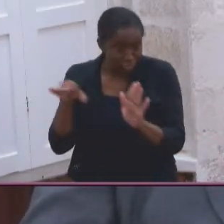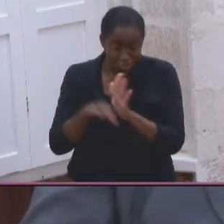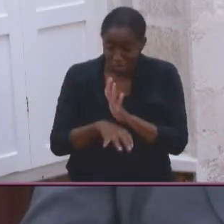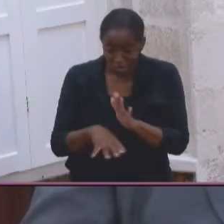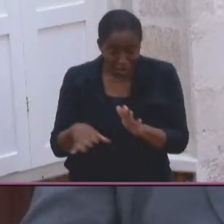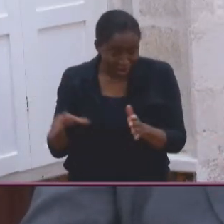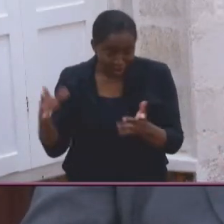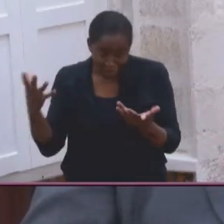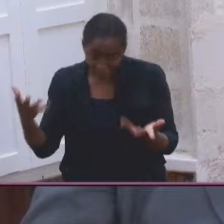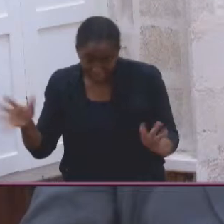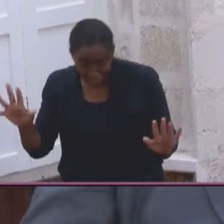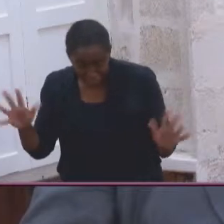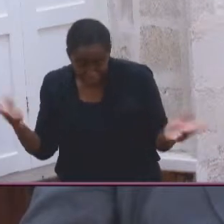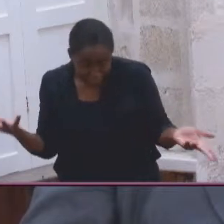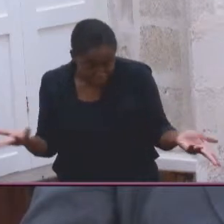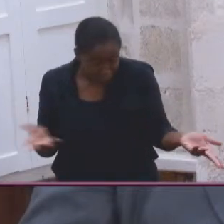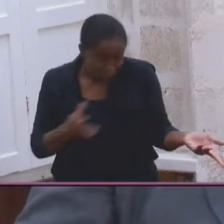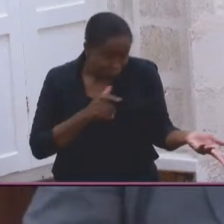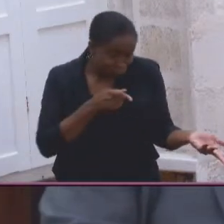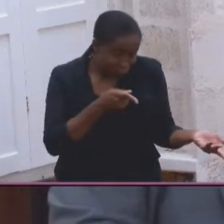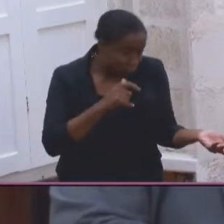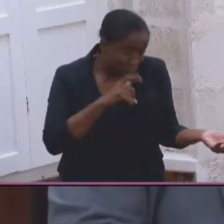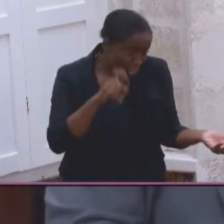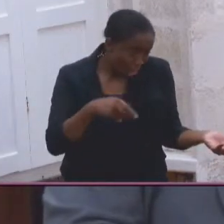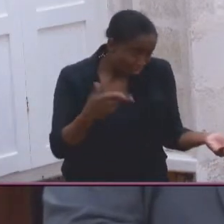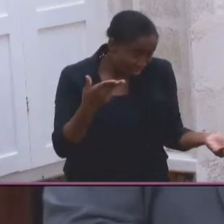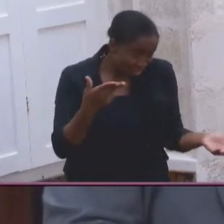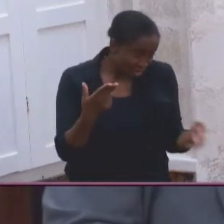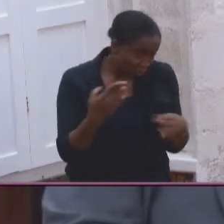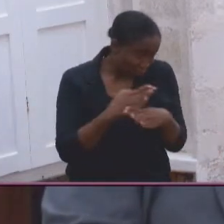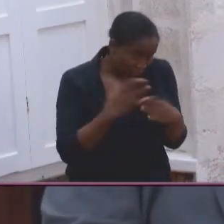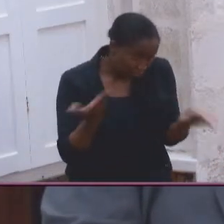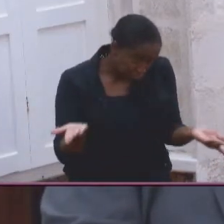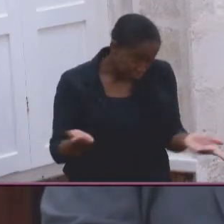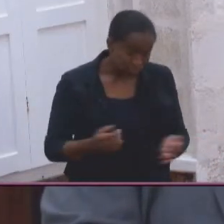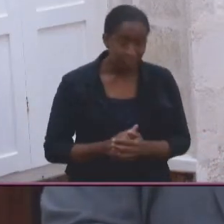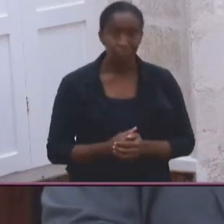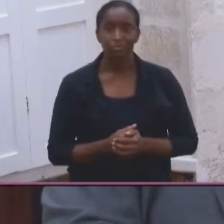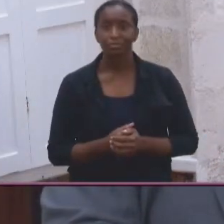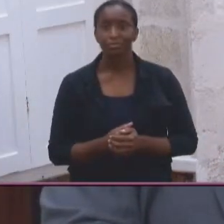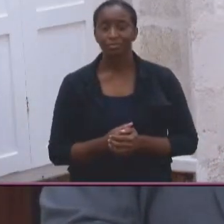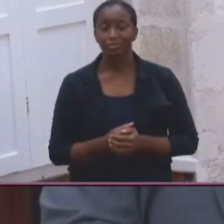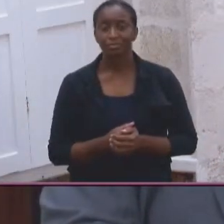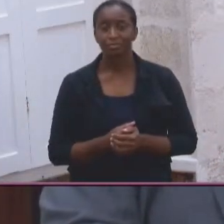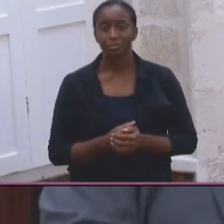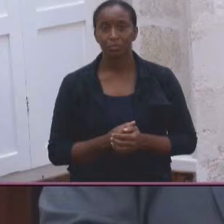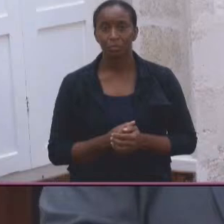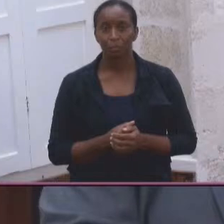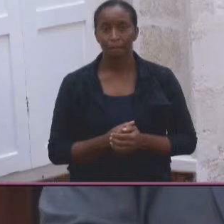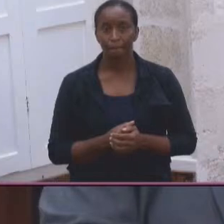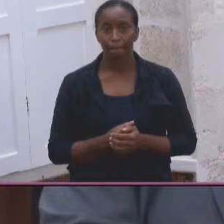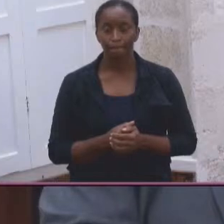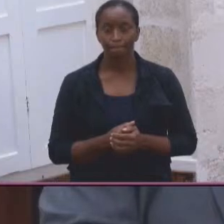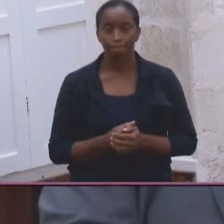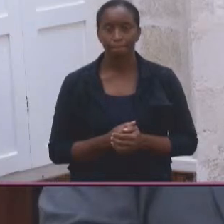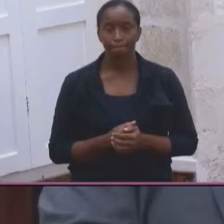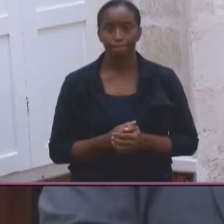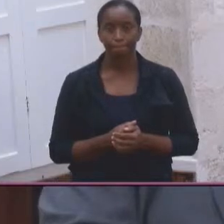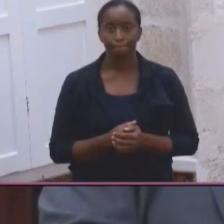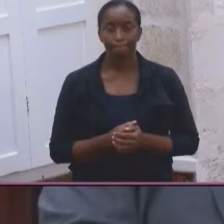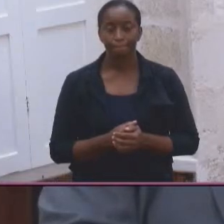first step. Because if you make that the first step, all that will happen is that law-abiding citizens will have no guns and the criminals still